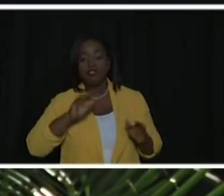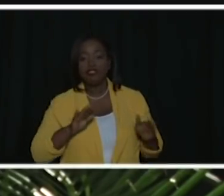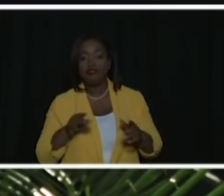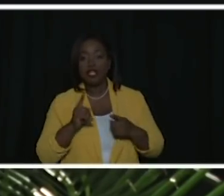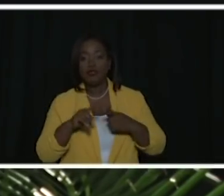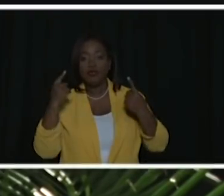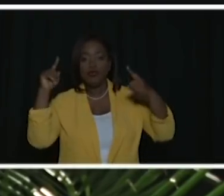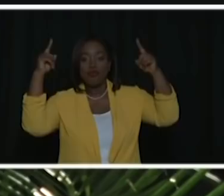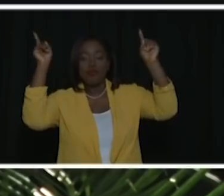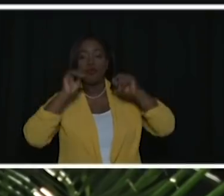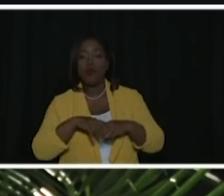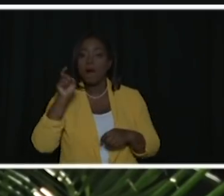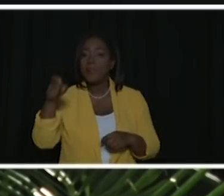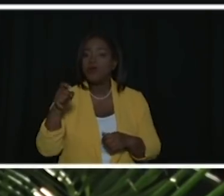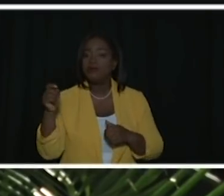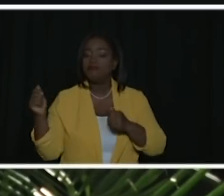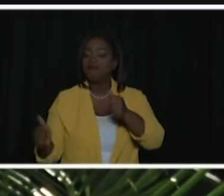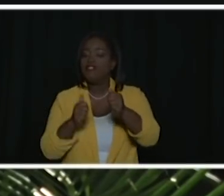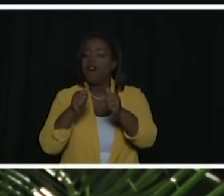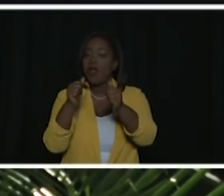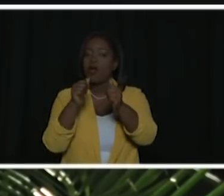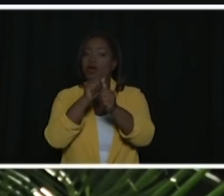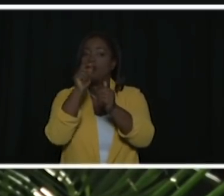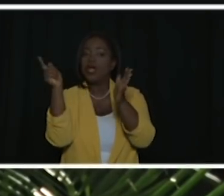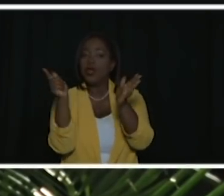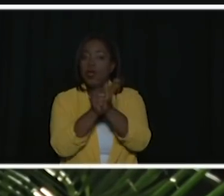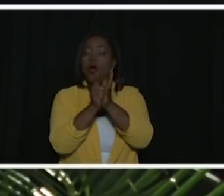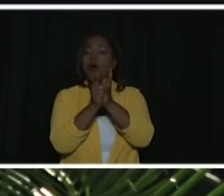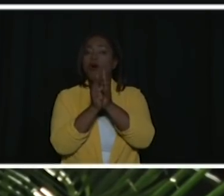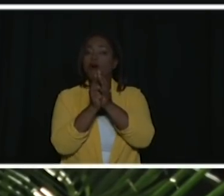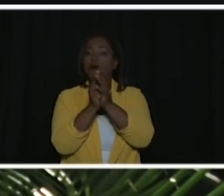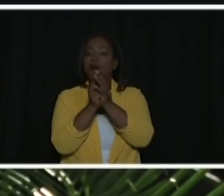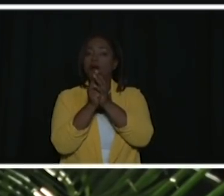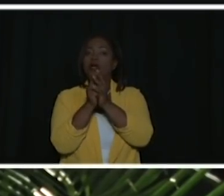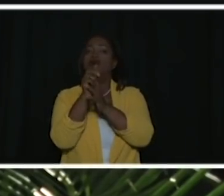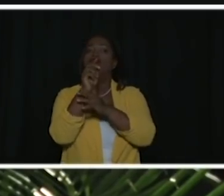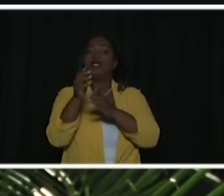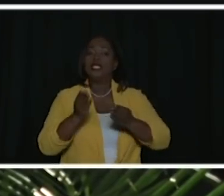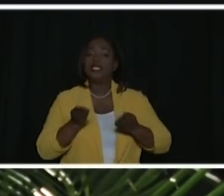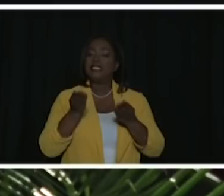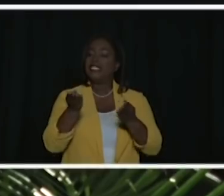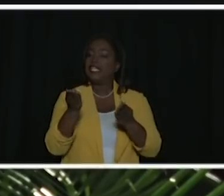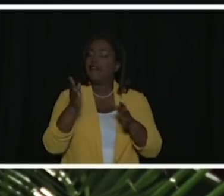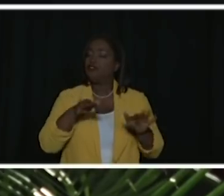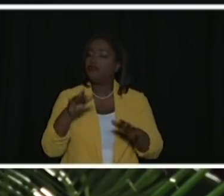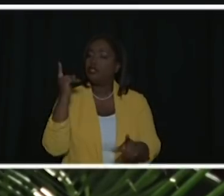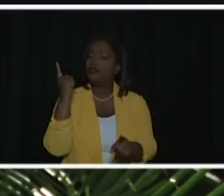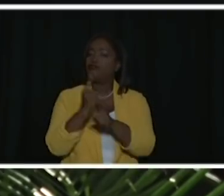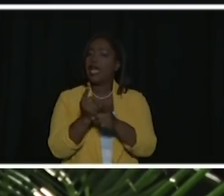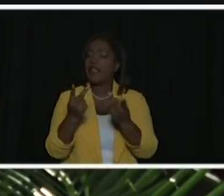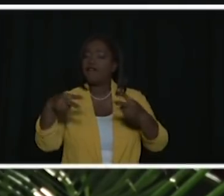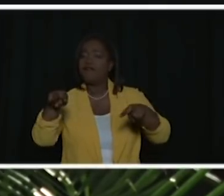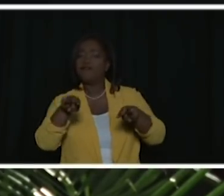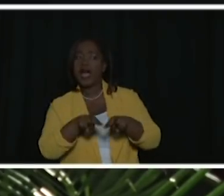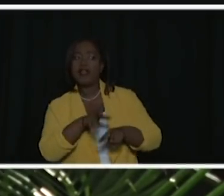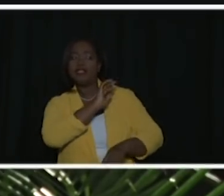that the laws are enacted and also that the relevant values and attitudes are also in place. So child abuse is